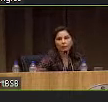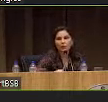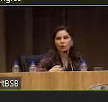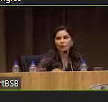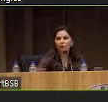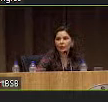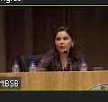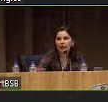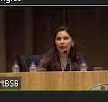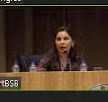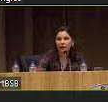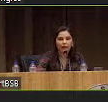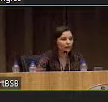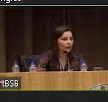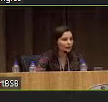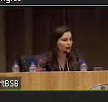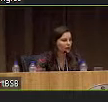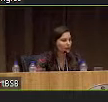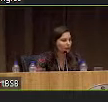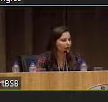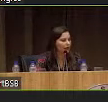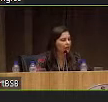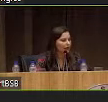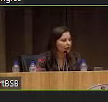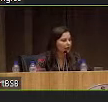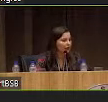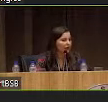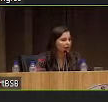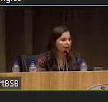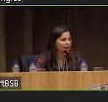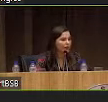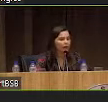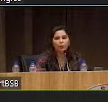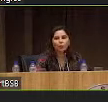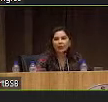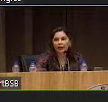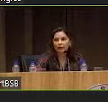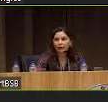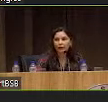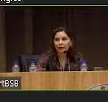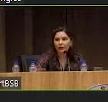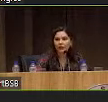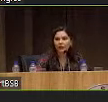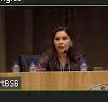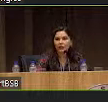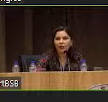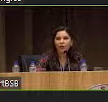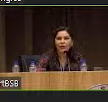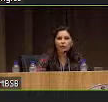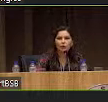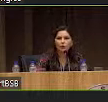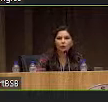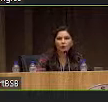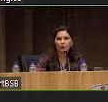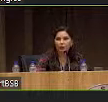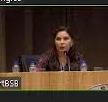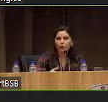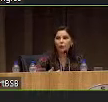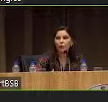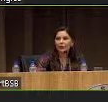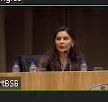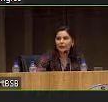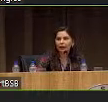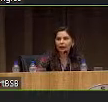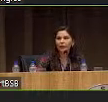children, but some of them had some exams after 9 months, and we can see here that it was